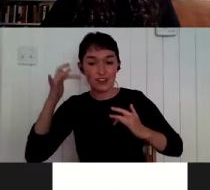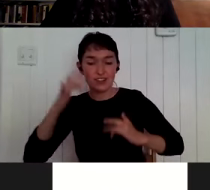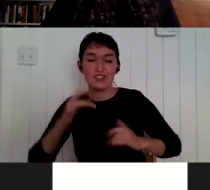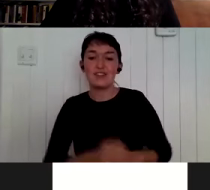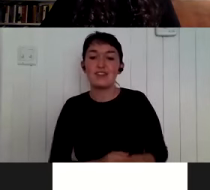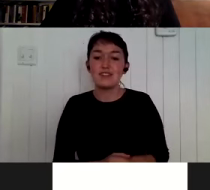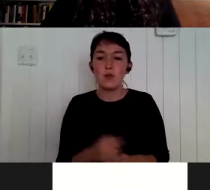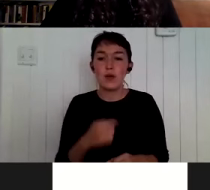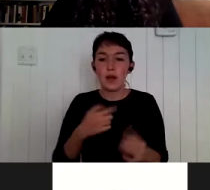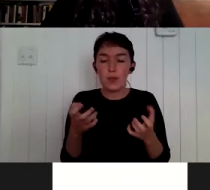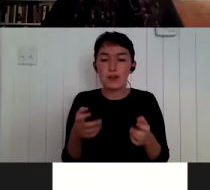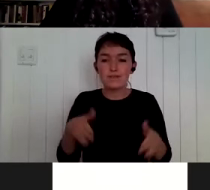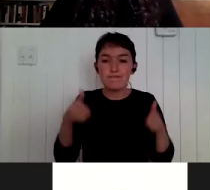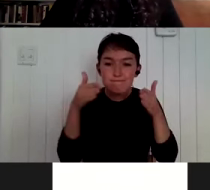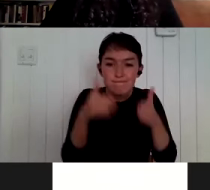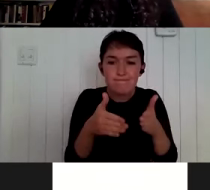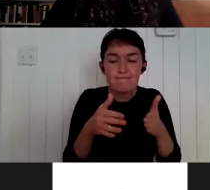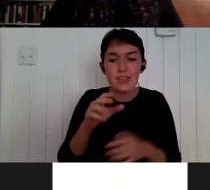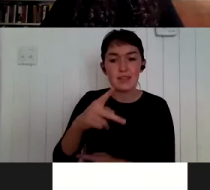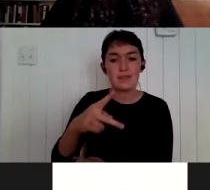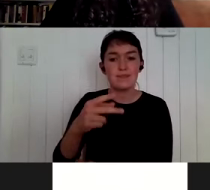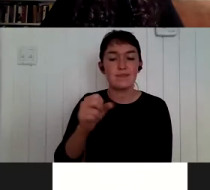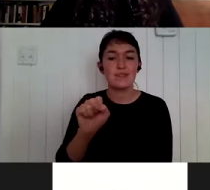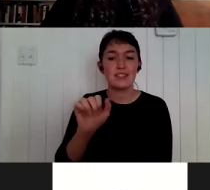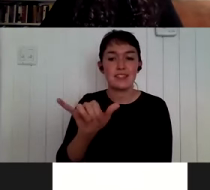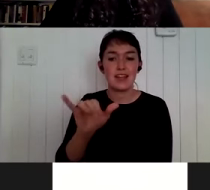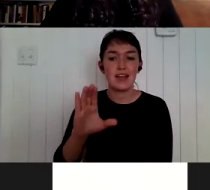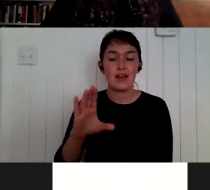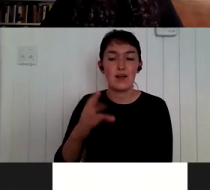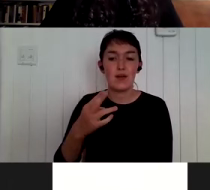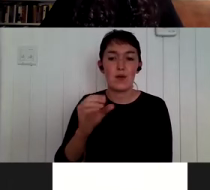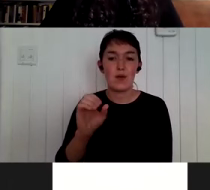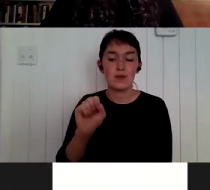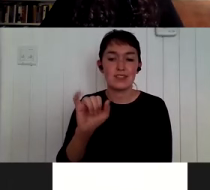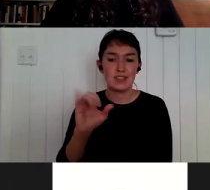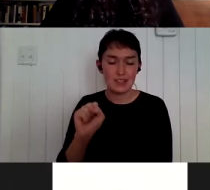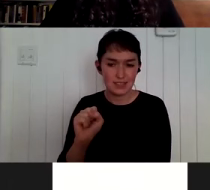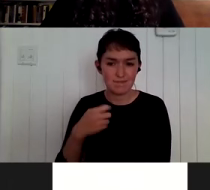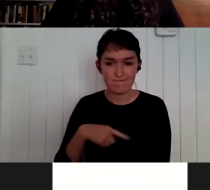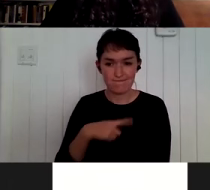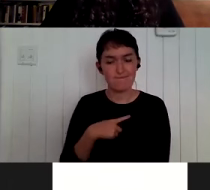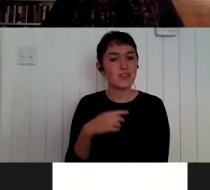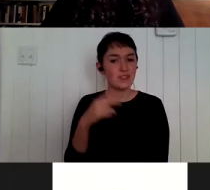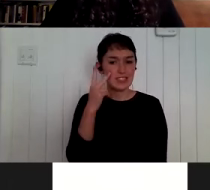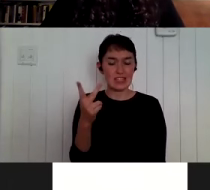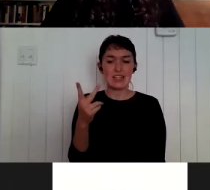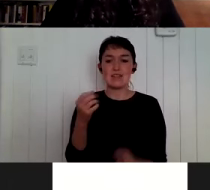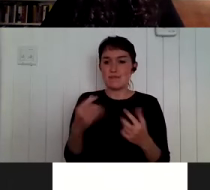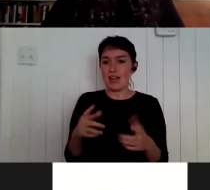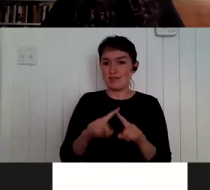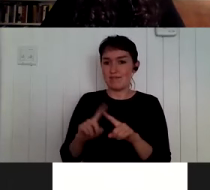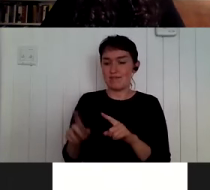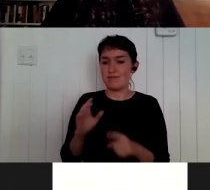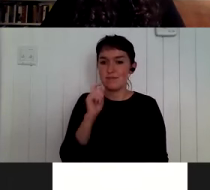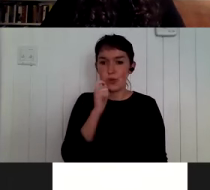on psychosis because there's been some really interesting work done with sleep disturbances and psychosis. So you might be asking me, what is